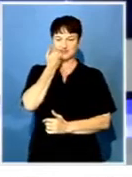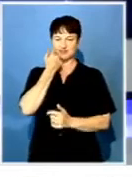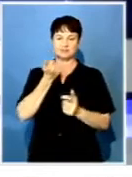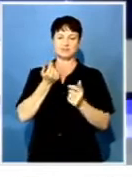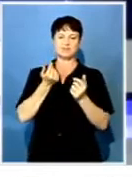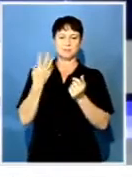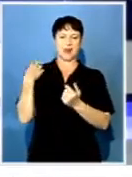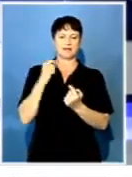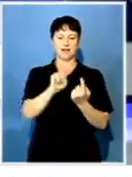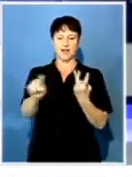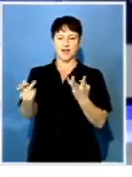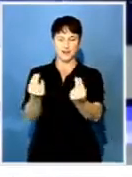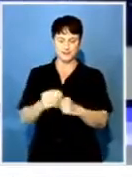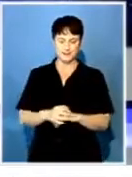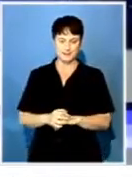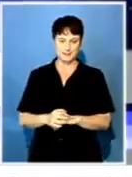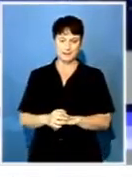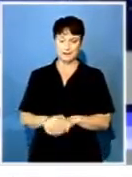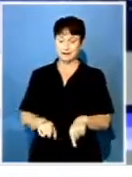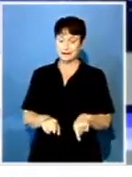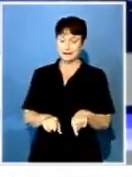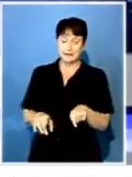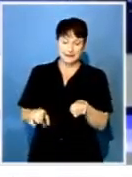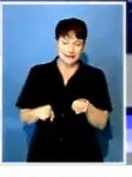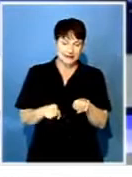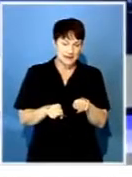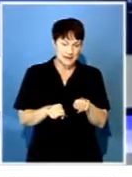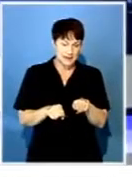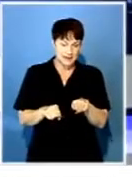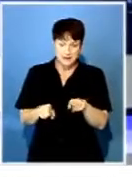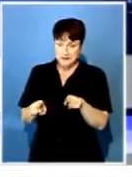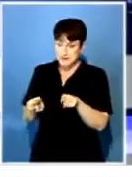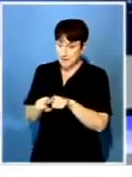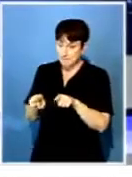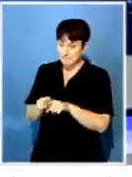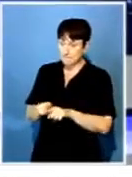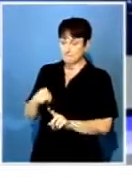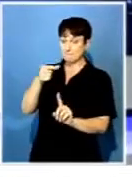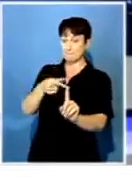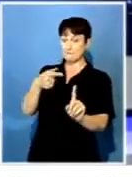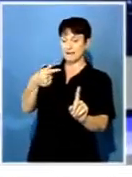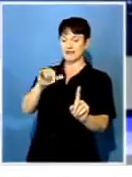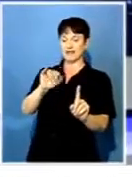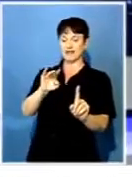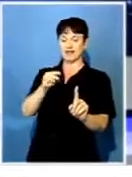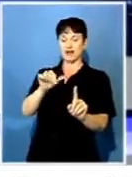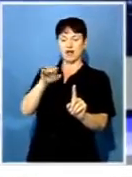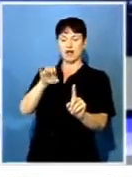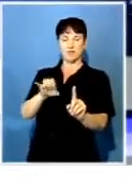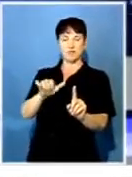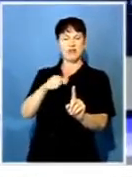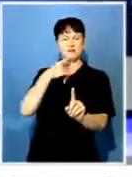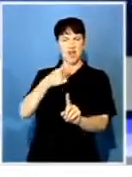the new finance minister, saying today, one change in finance ministry in the treasury should not result in a